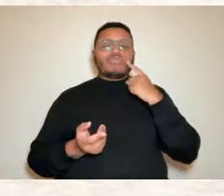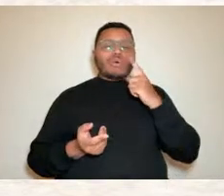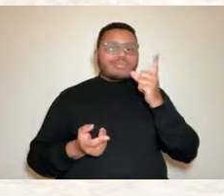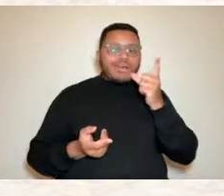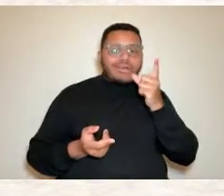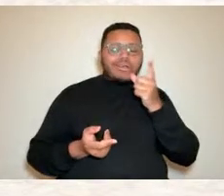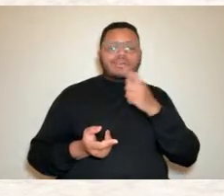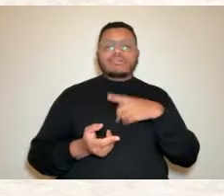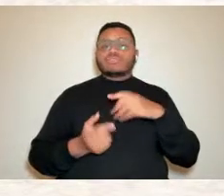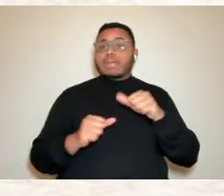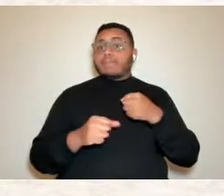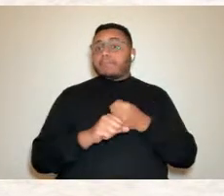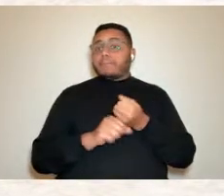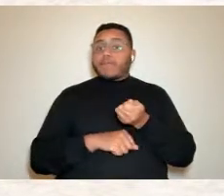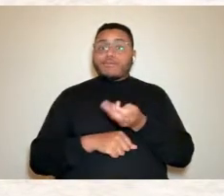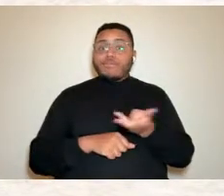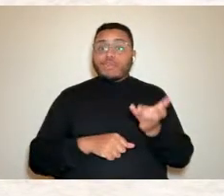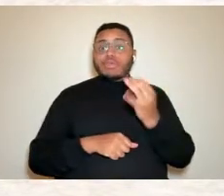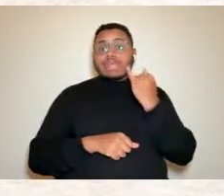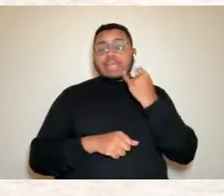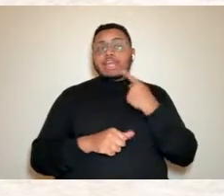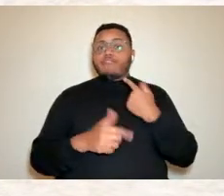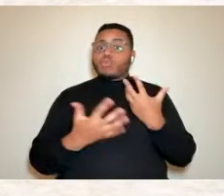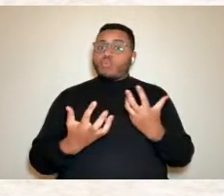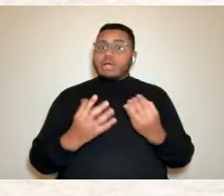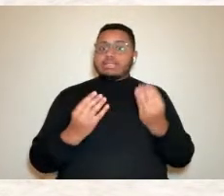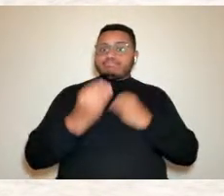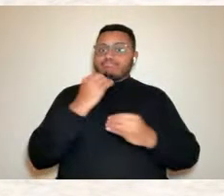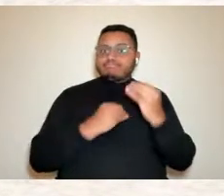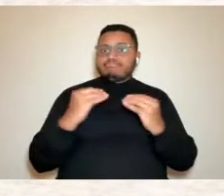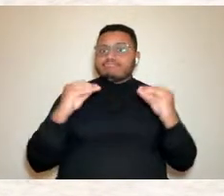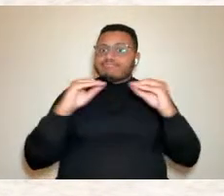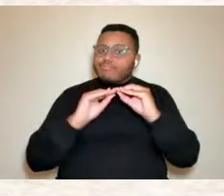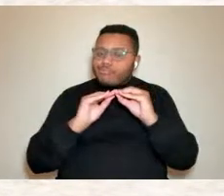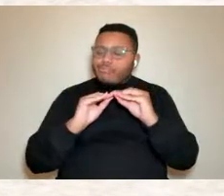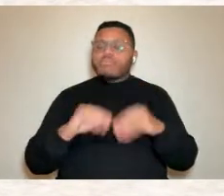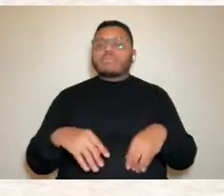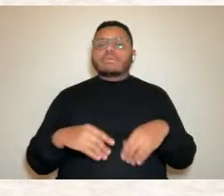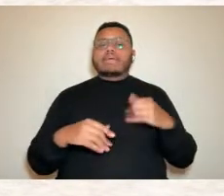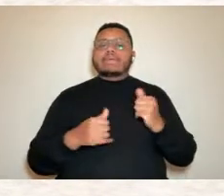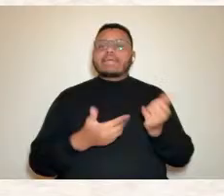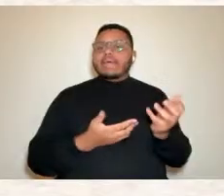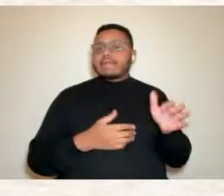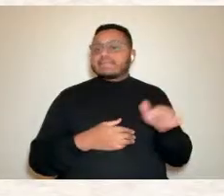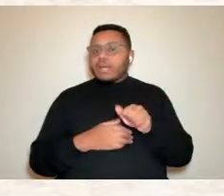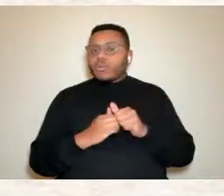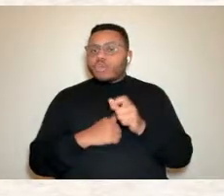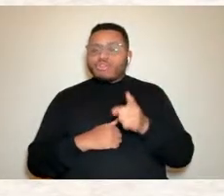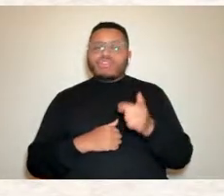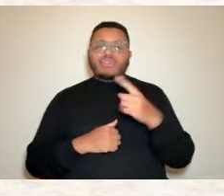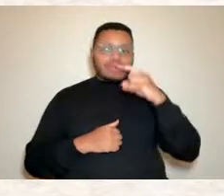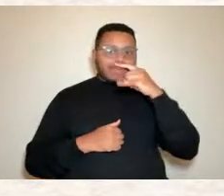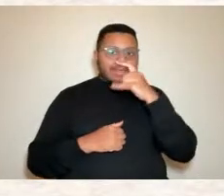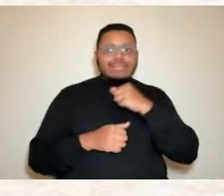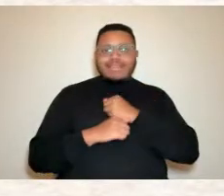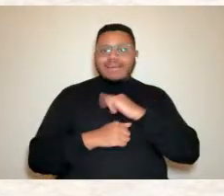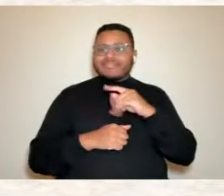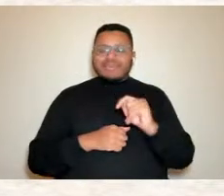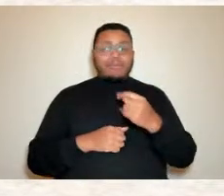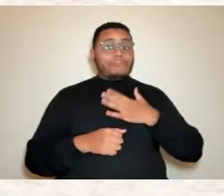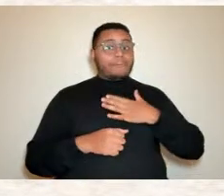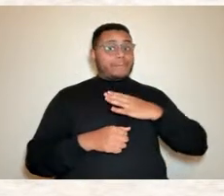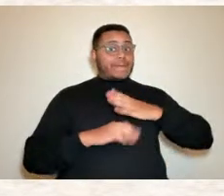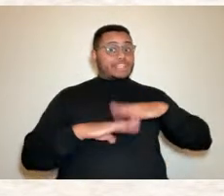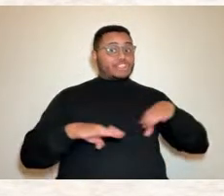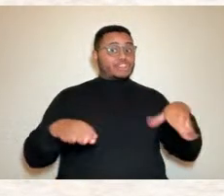can make a couple of them if you have a bigger appetite and take them with you. Kids love them because they have been tested by my own children